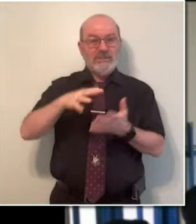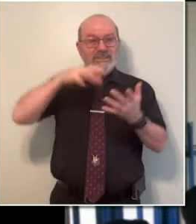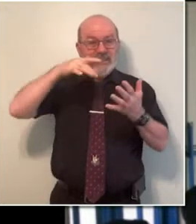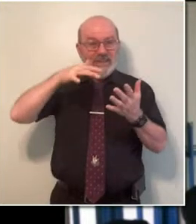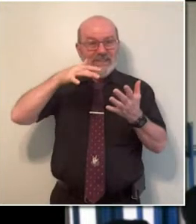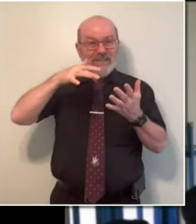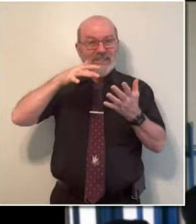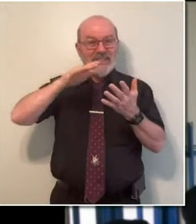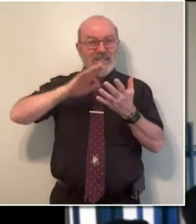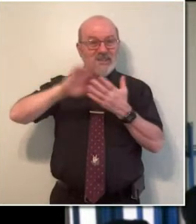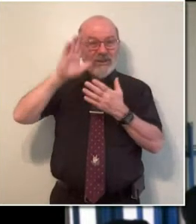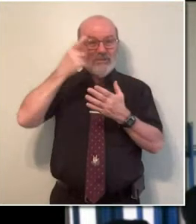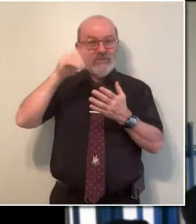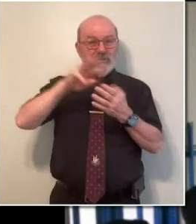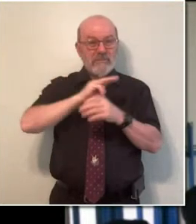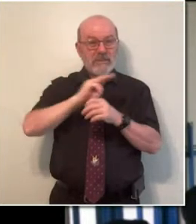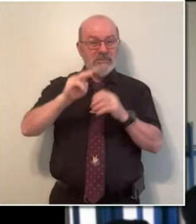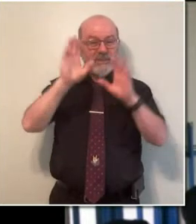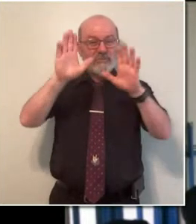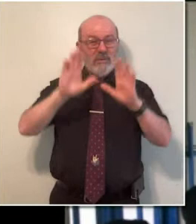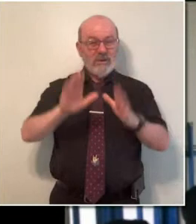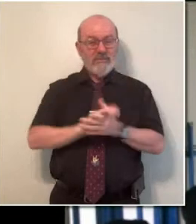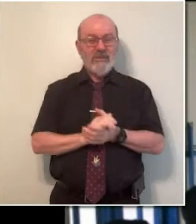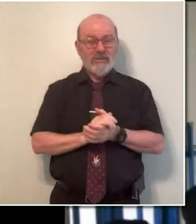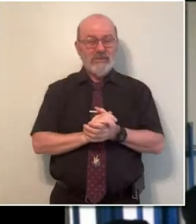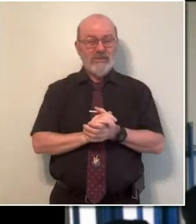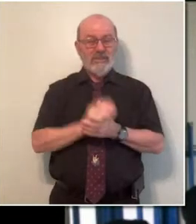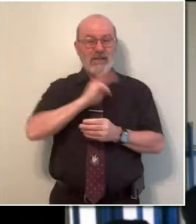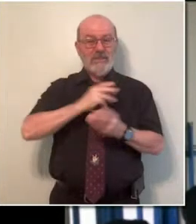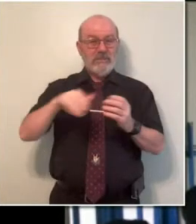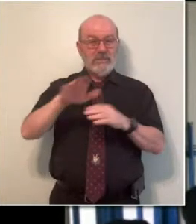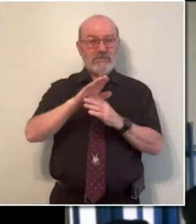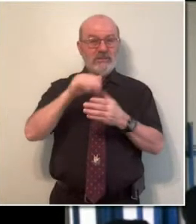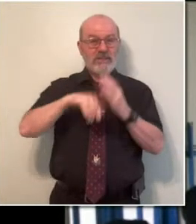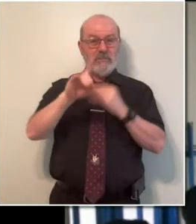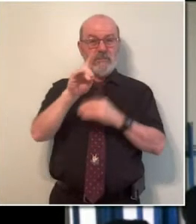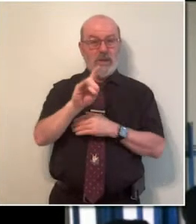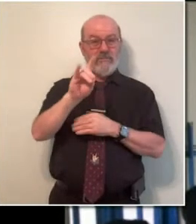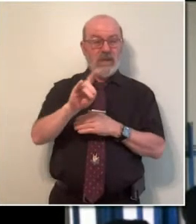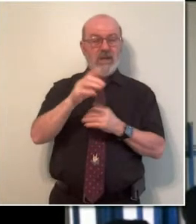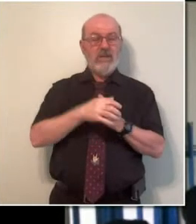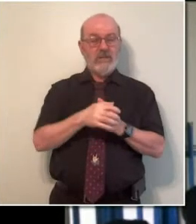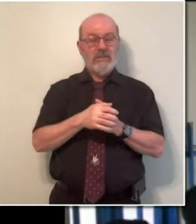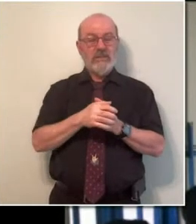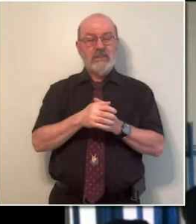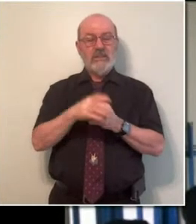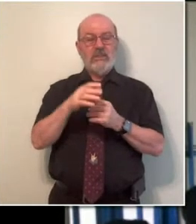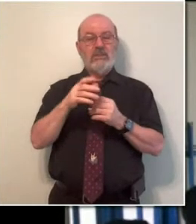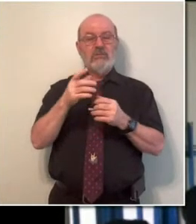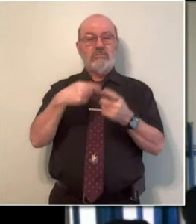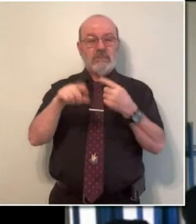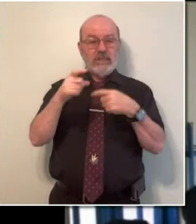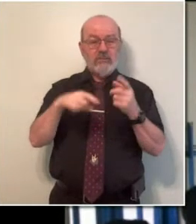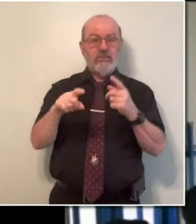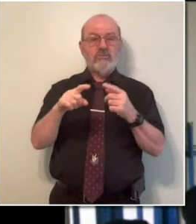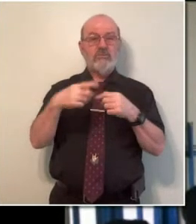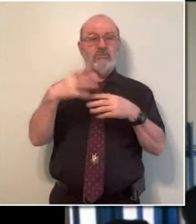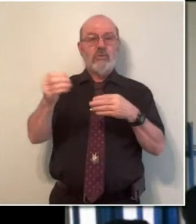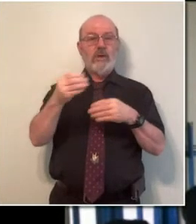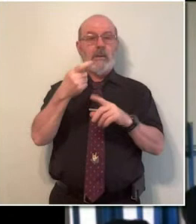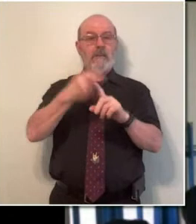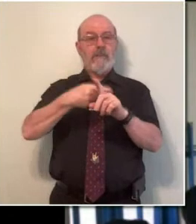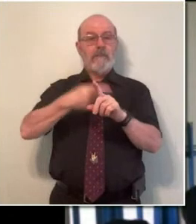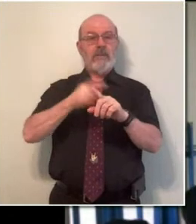for ministry. That's awesome. On the mission field in Bolivia. They are taking turns going on monthly